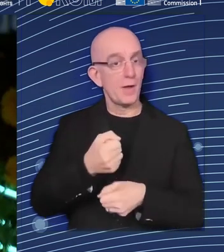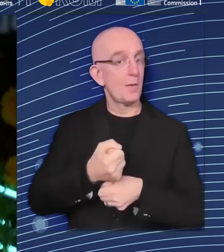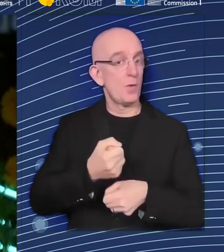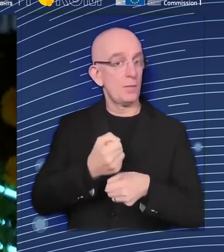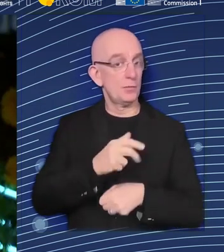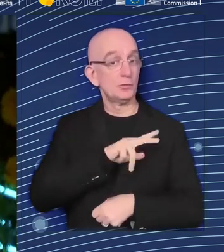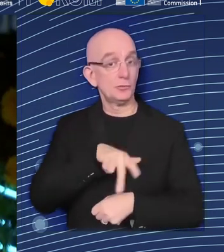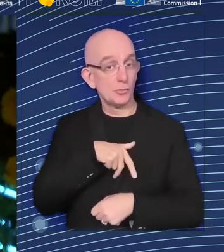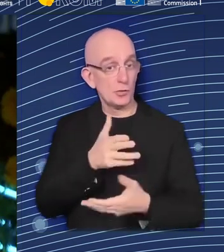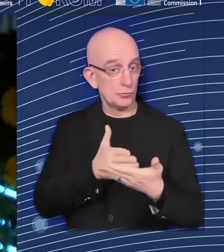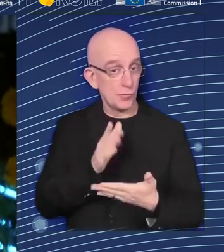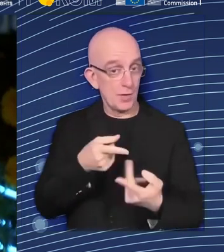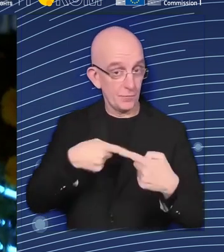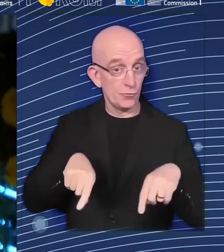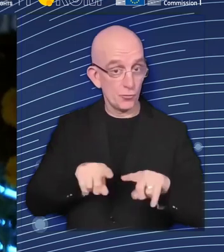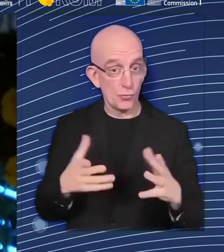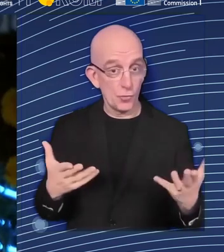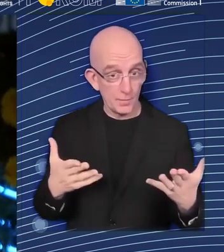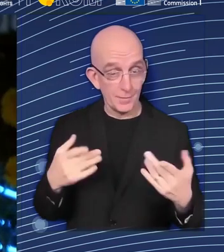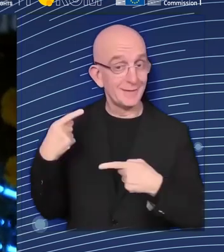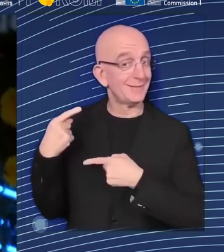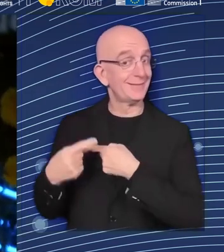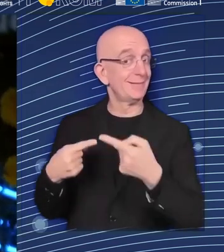So next year, you bear with me as well.